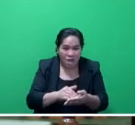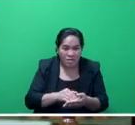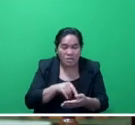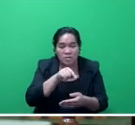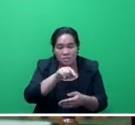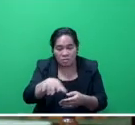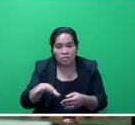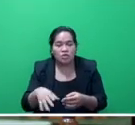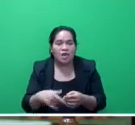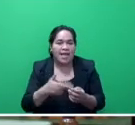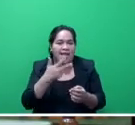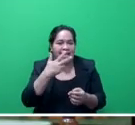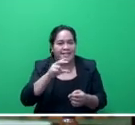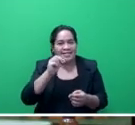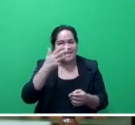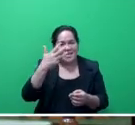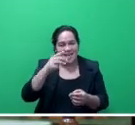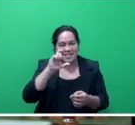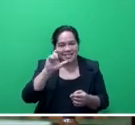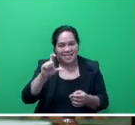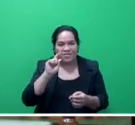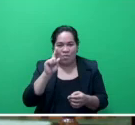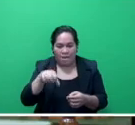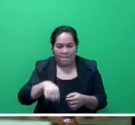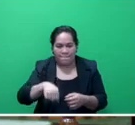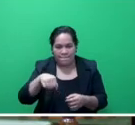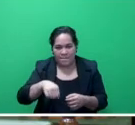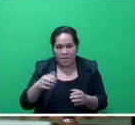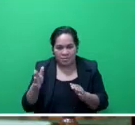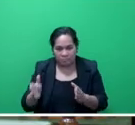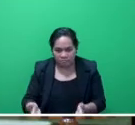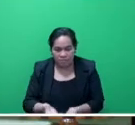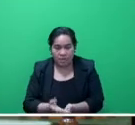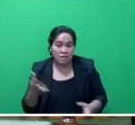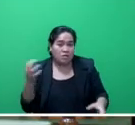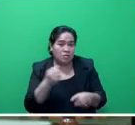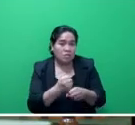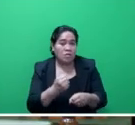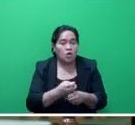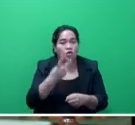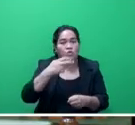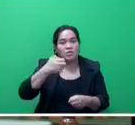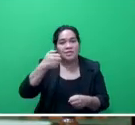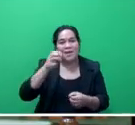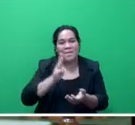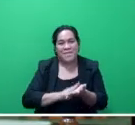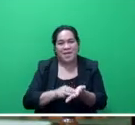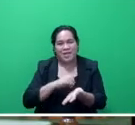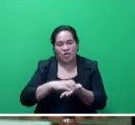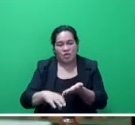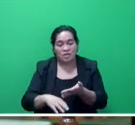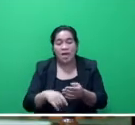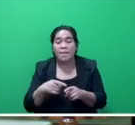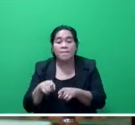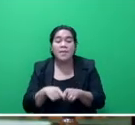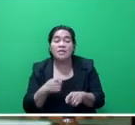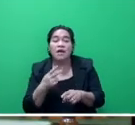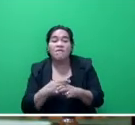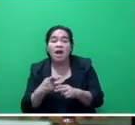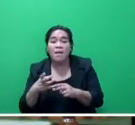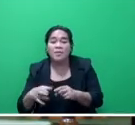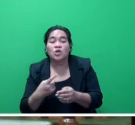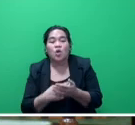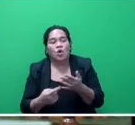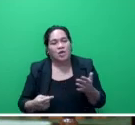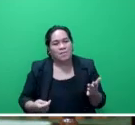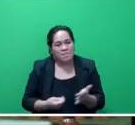$25.59 per bag, with a total funding allocation of $15.6 million. This means that farmers will only continue to pay a price of $20 per